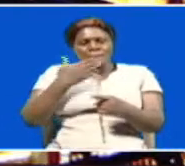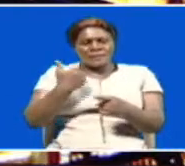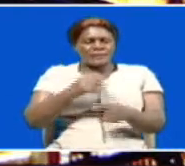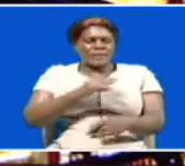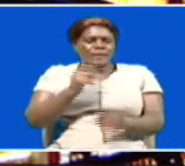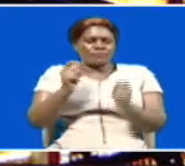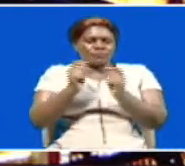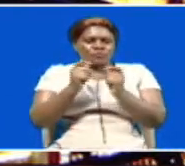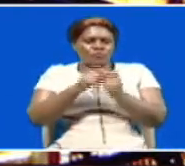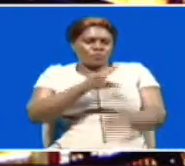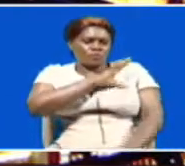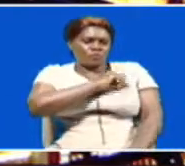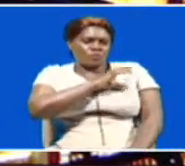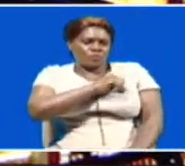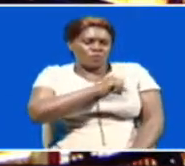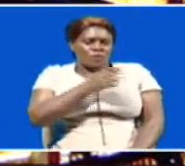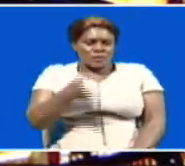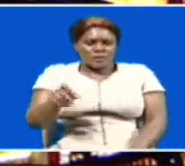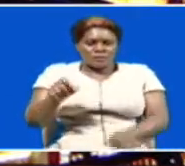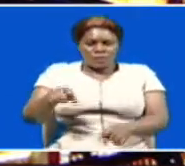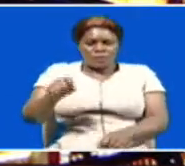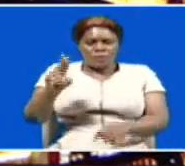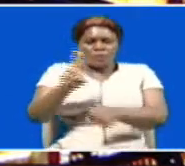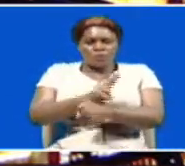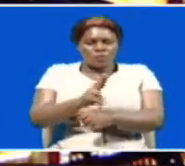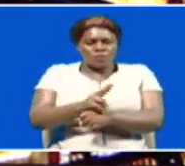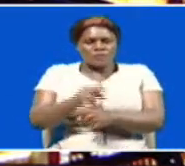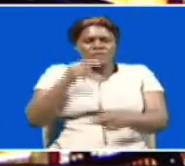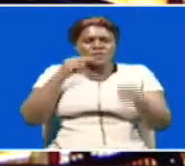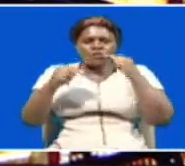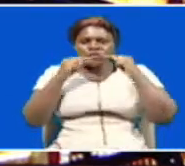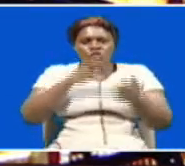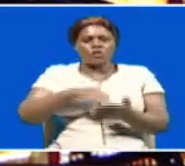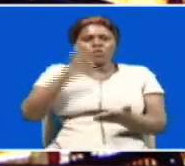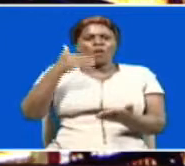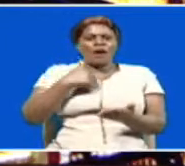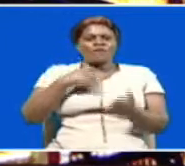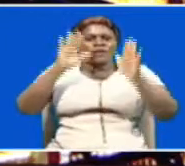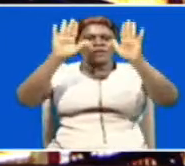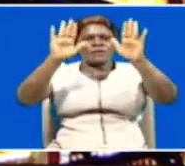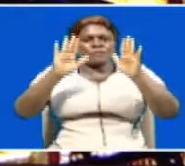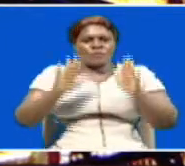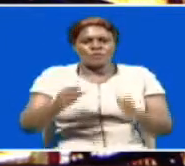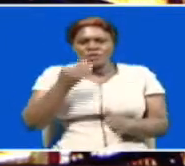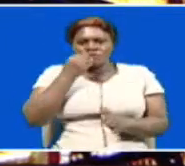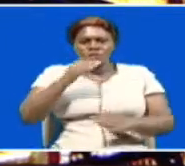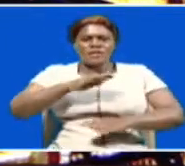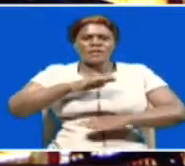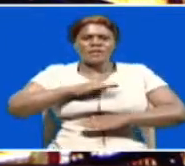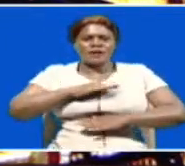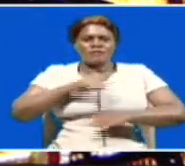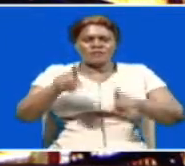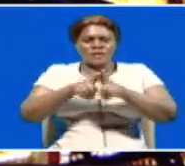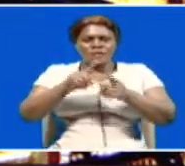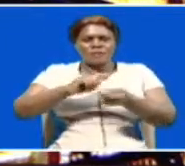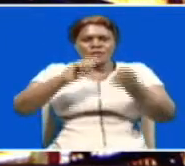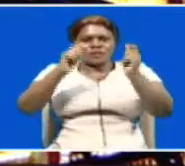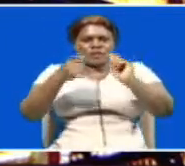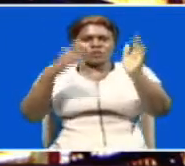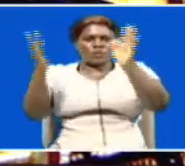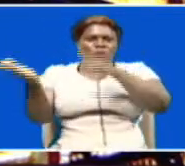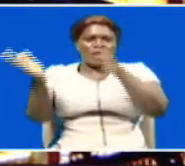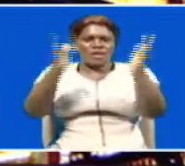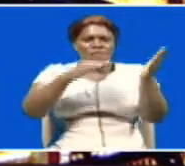resilient. The indigenous crops are also said to be more nutritious and are key to the community's food security amid changing weather